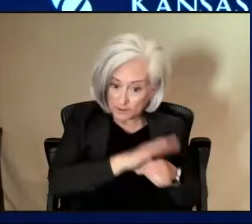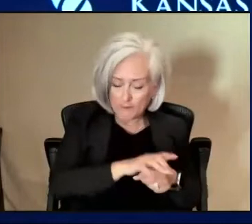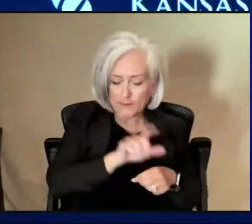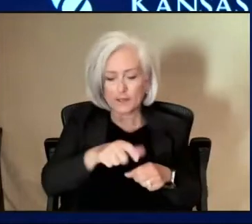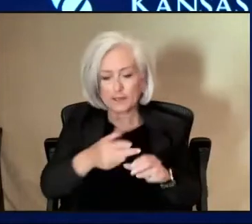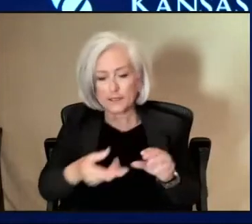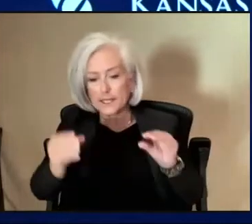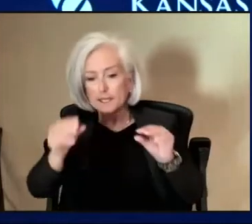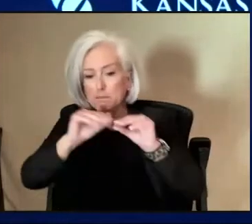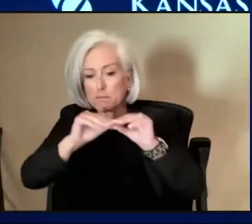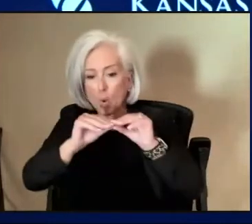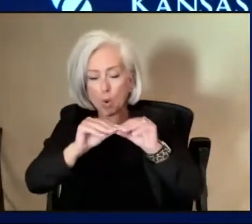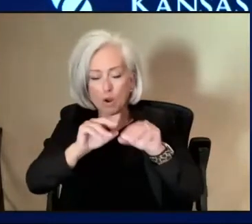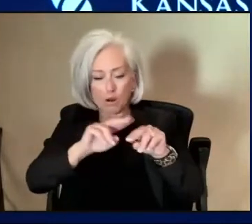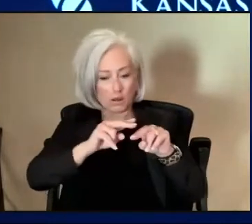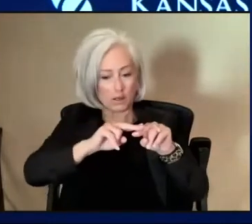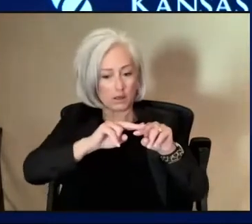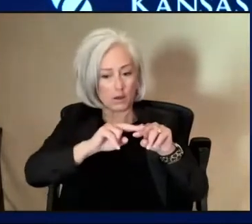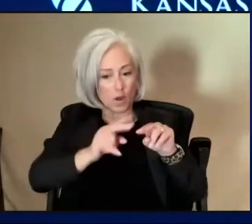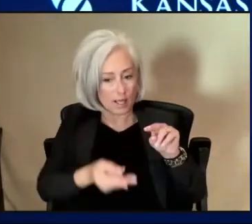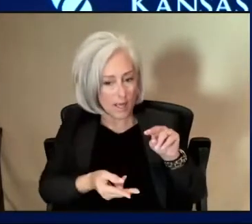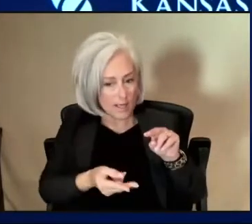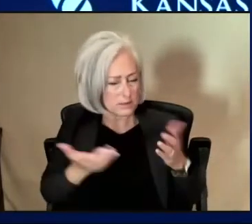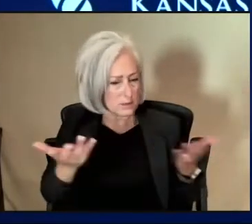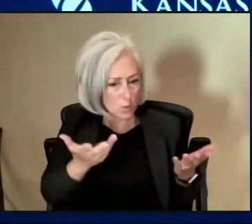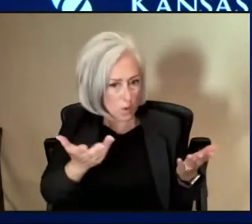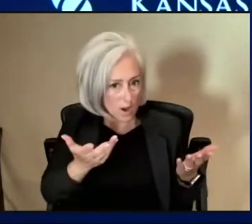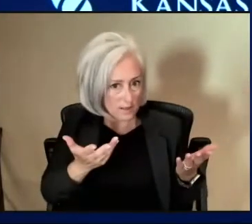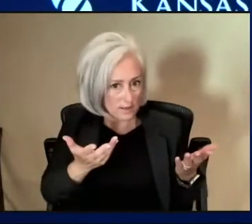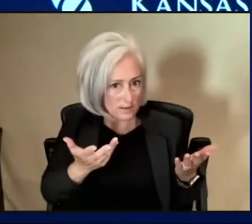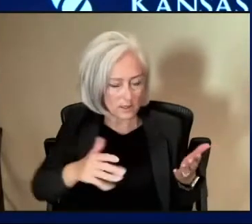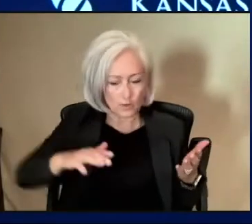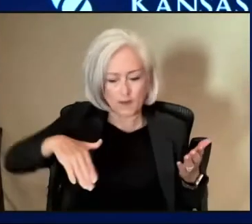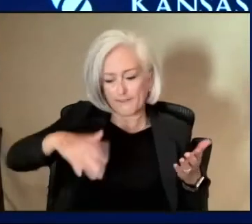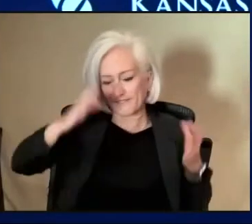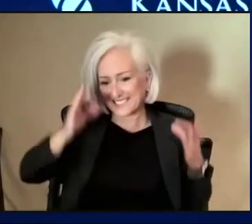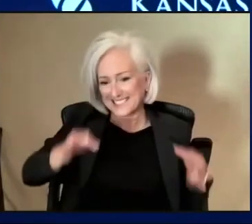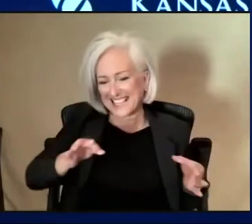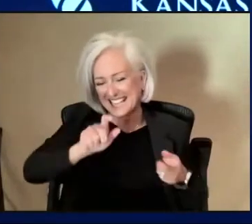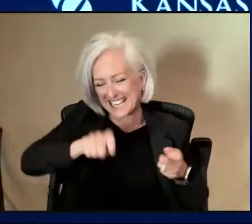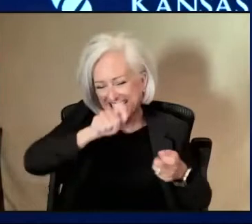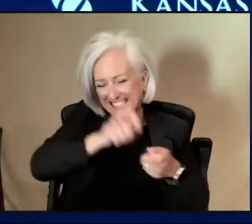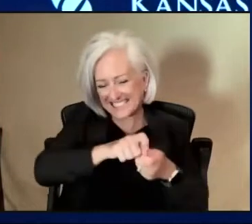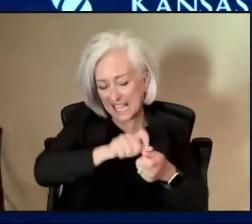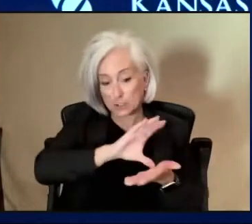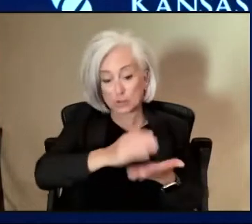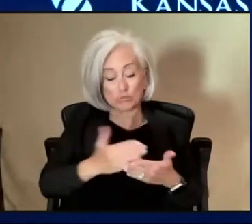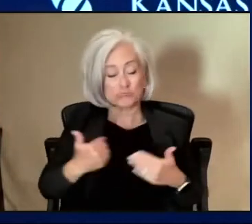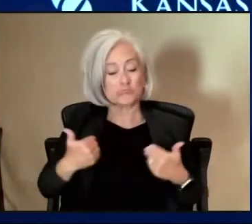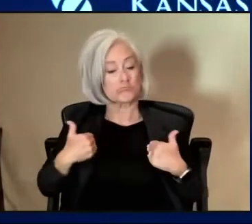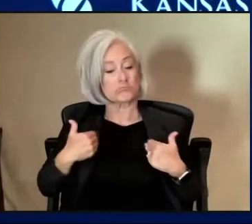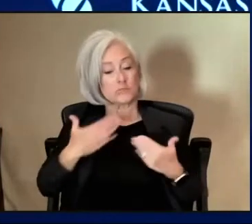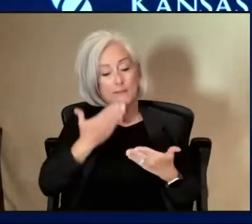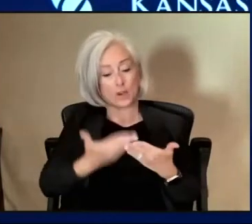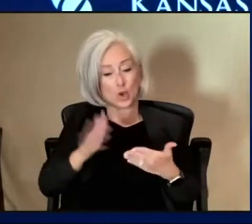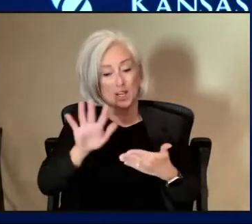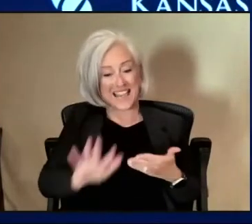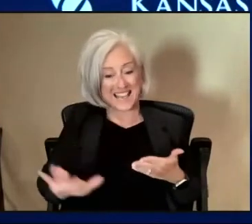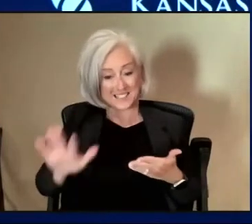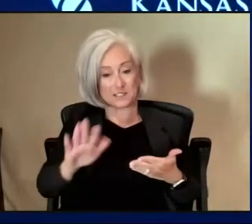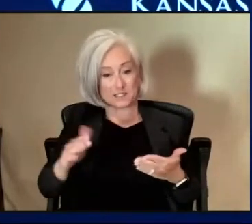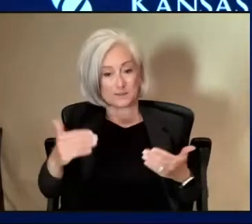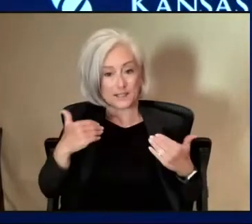we don't know the exact dose that we need. We have maybe a pretty good estimate based on preclinical studies or studies we've